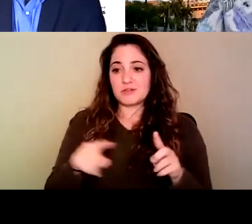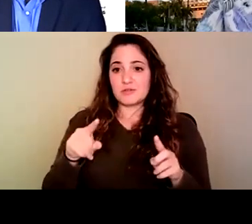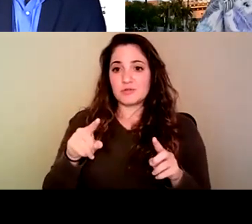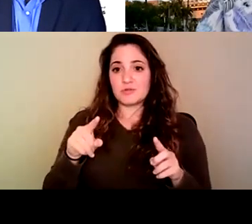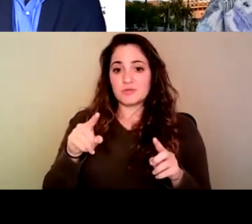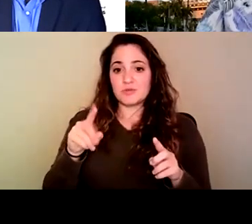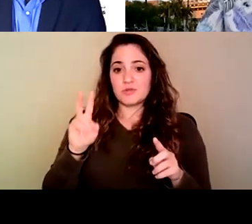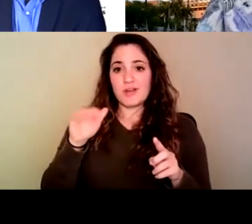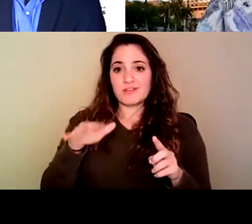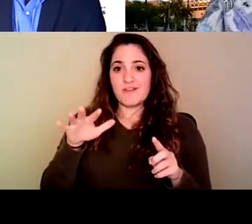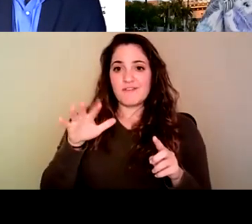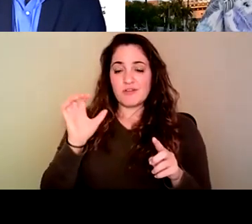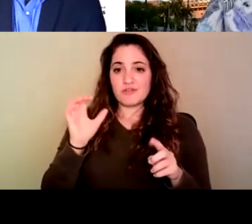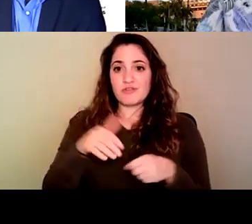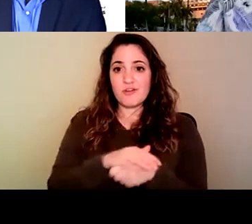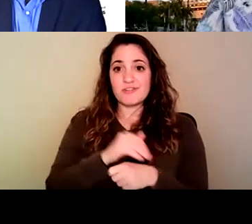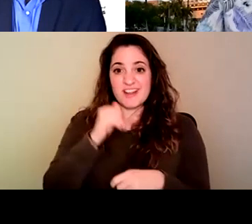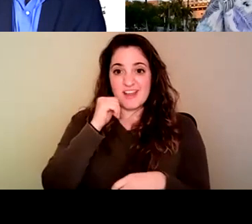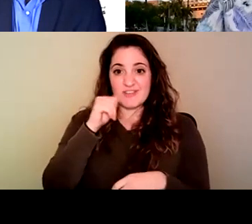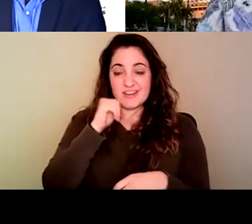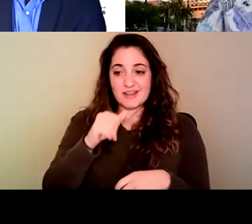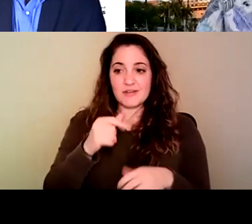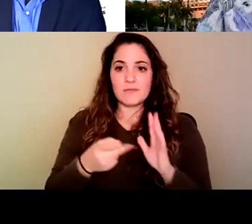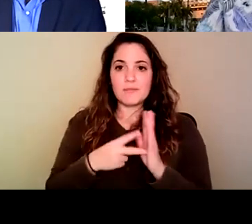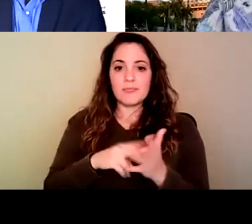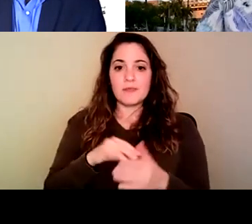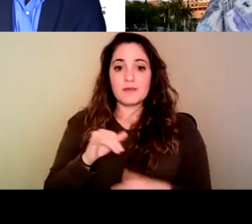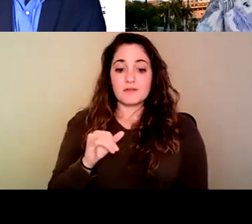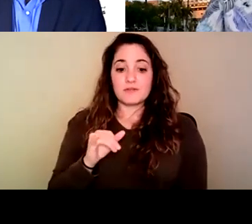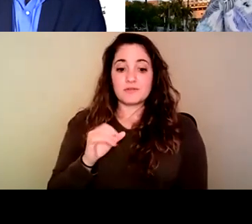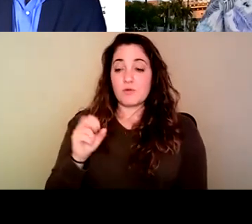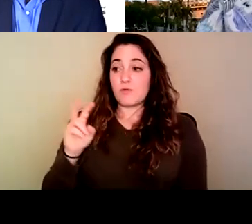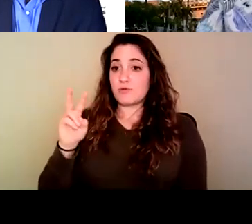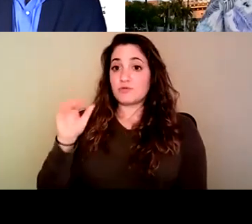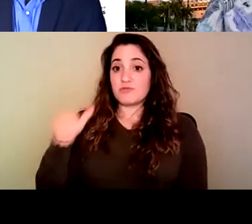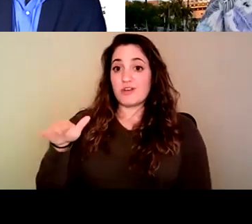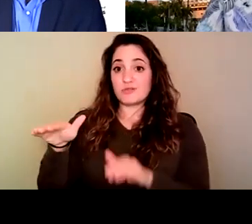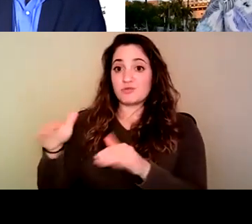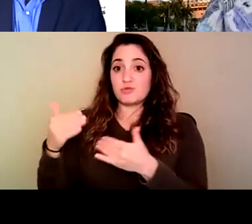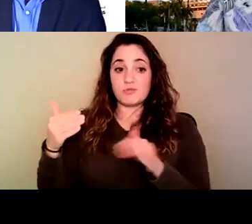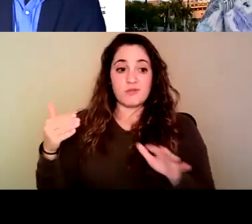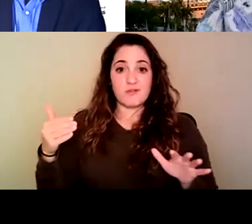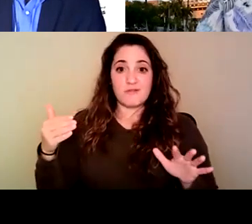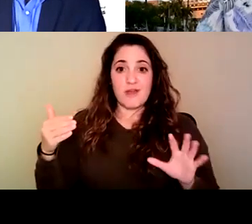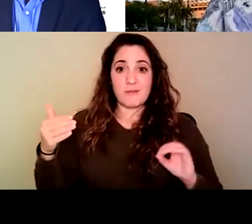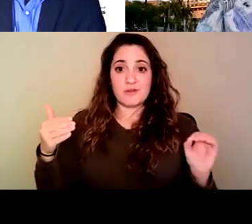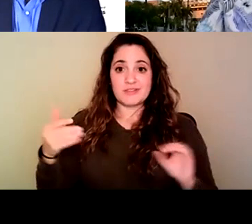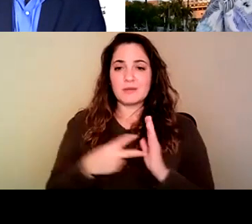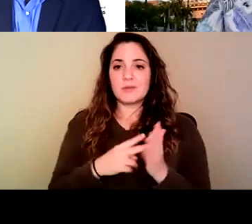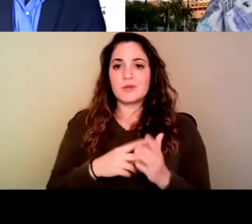2,500 covers a day. So, you know, at 5% of 2,000 rooms, you're talking about 100 rooms using digital